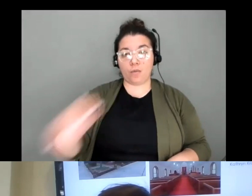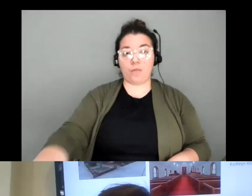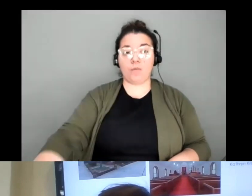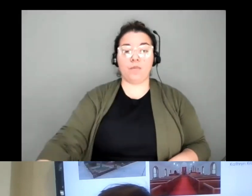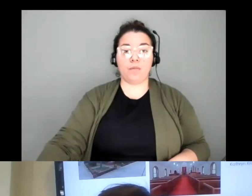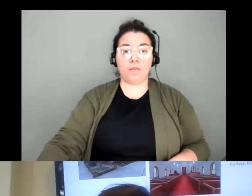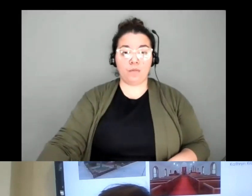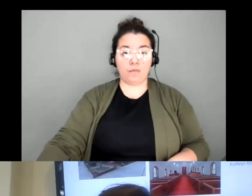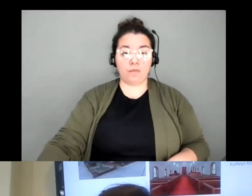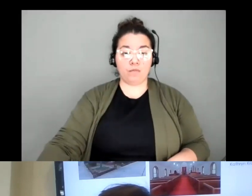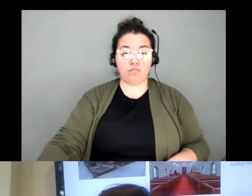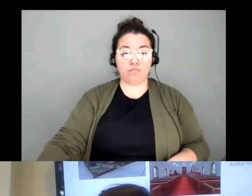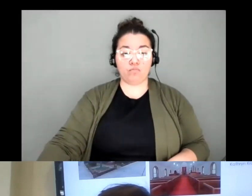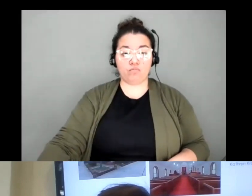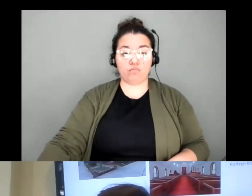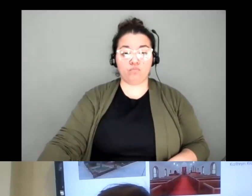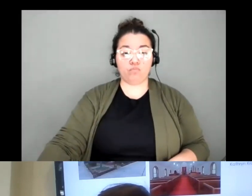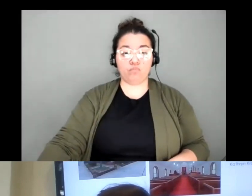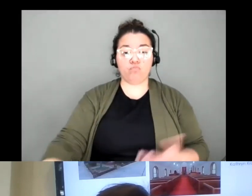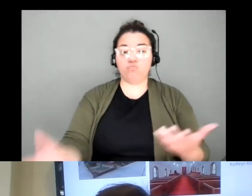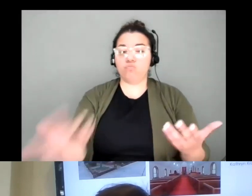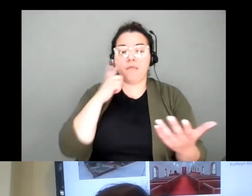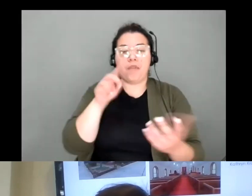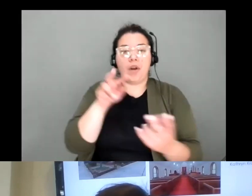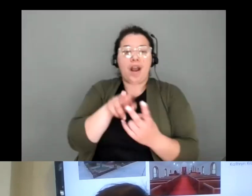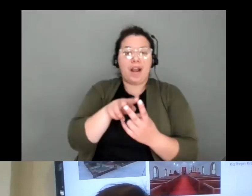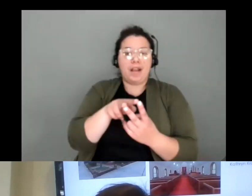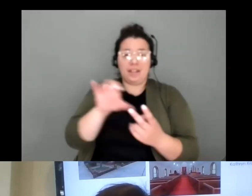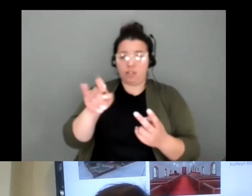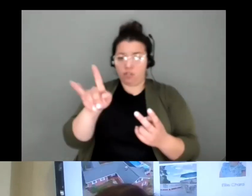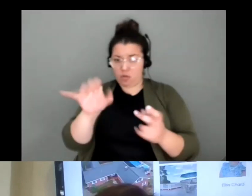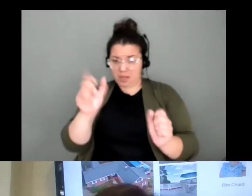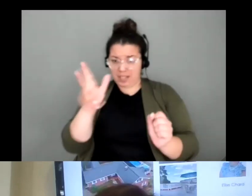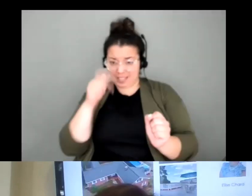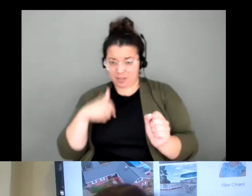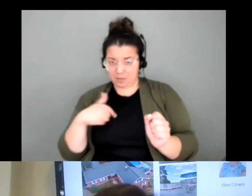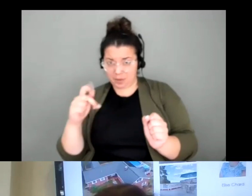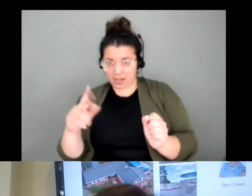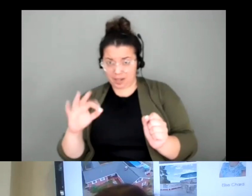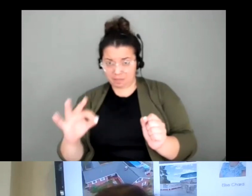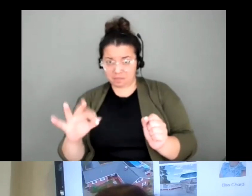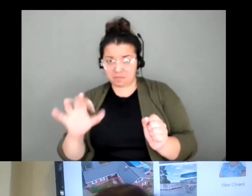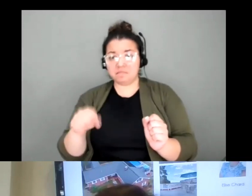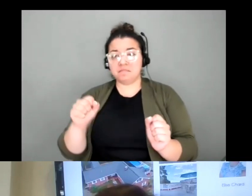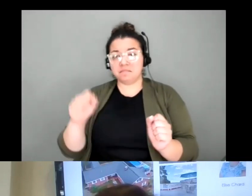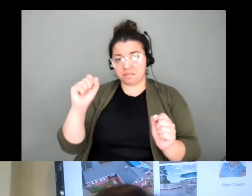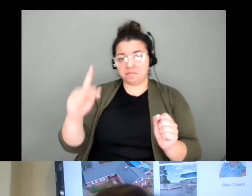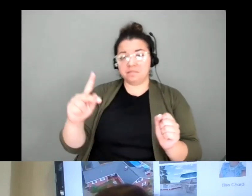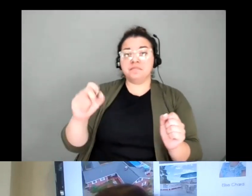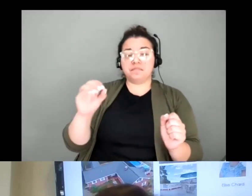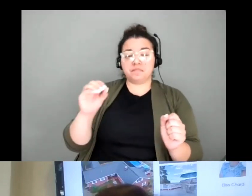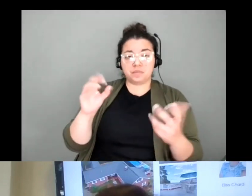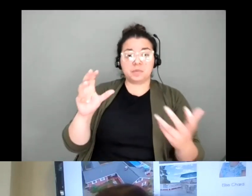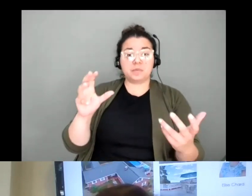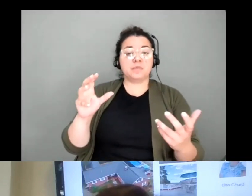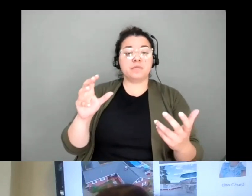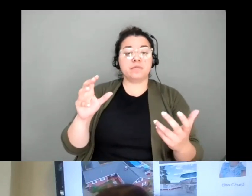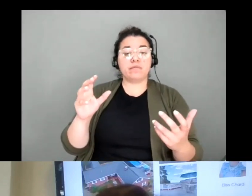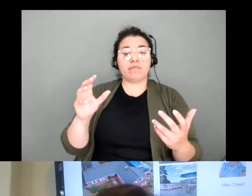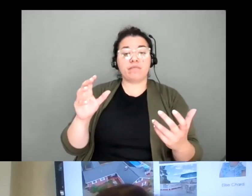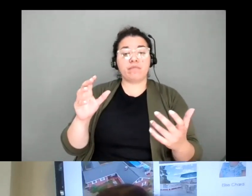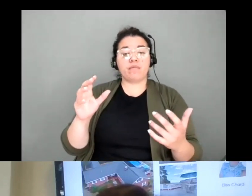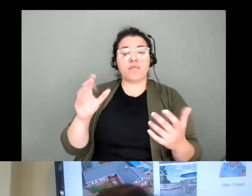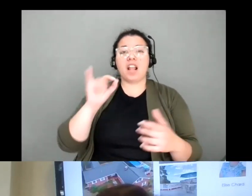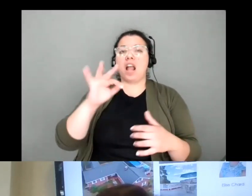for either business, we'll start with Colby. Can you still hear me all right? You're good? Mhm. Okay. So how would someone even get